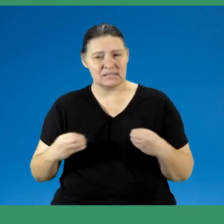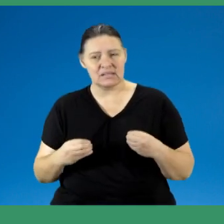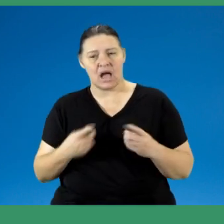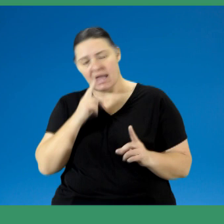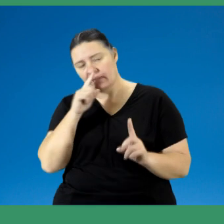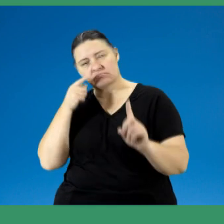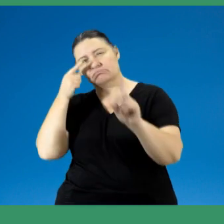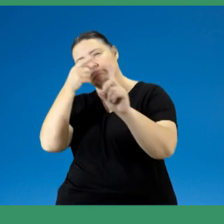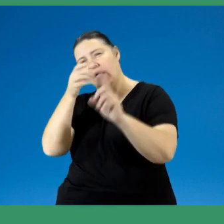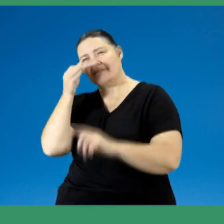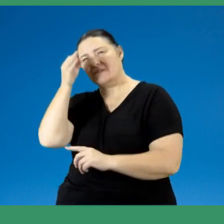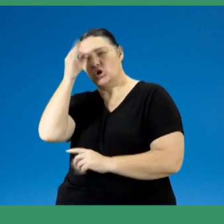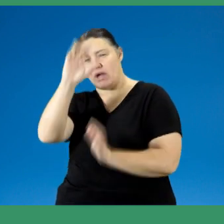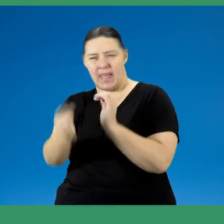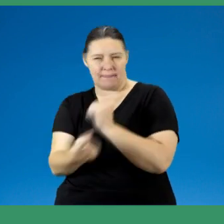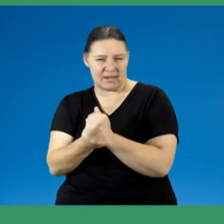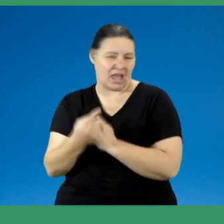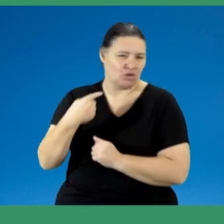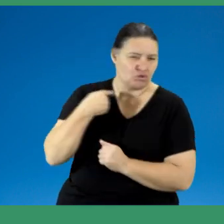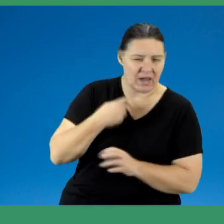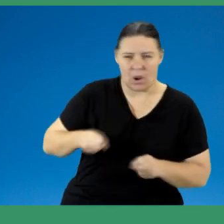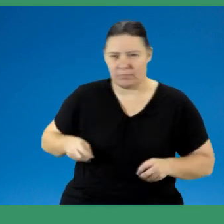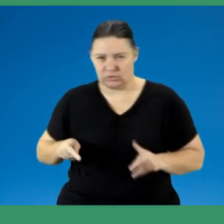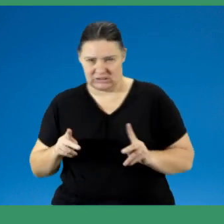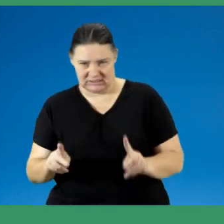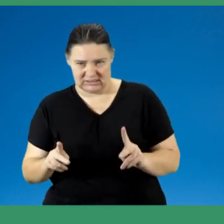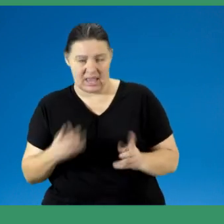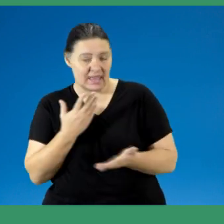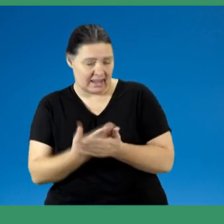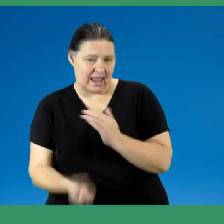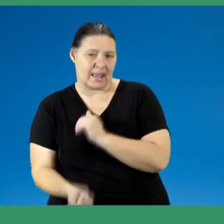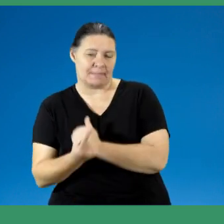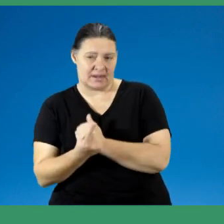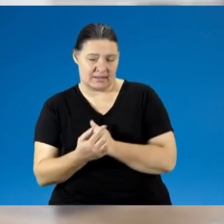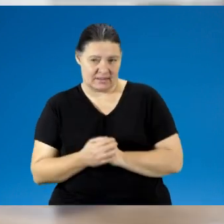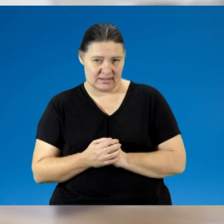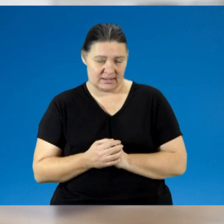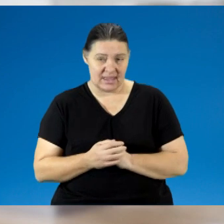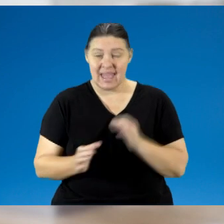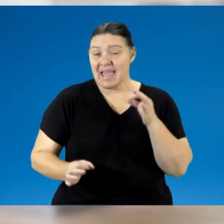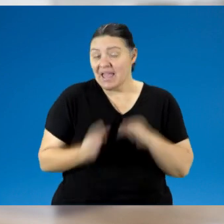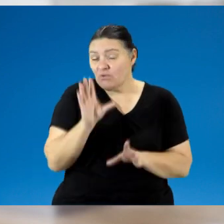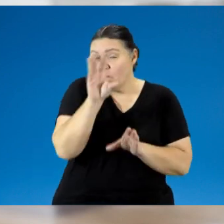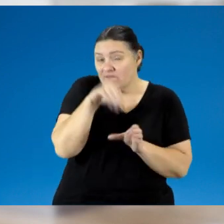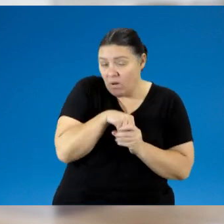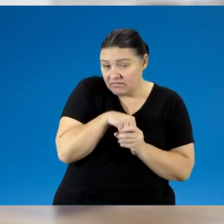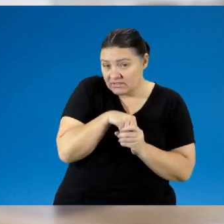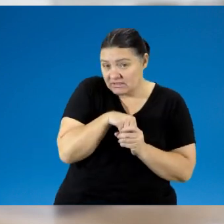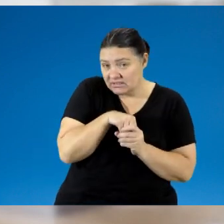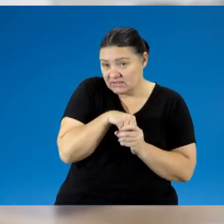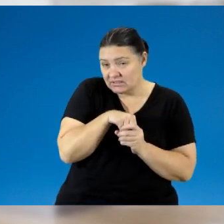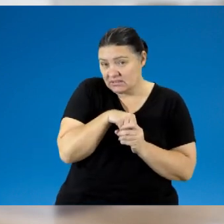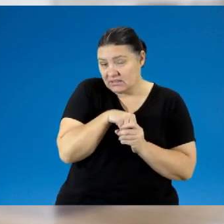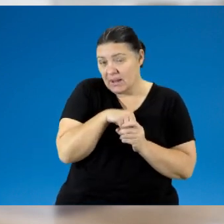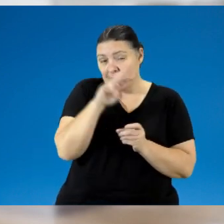more accurately predict future events, threats, and opportunities that may arise. Now, if we are involved